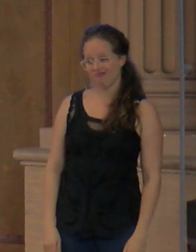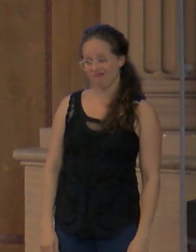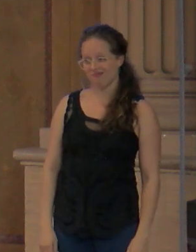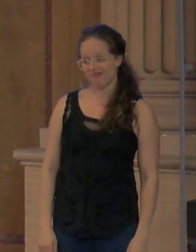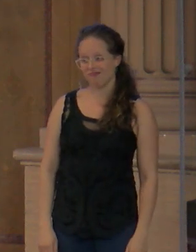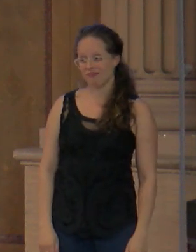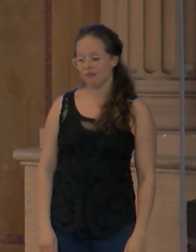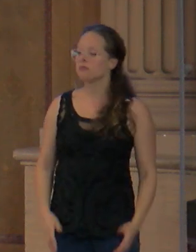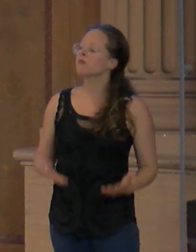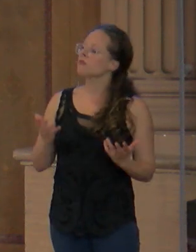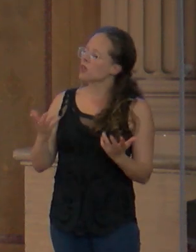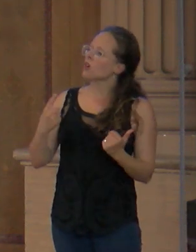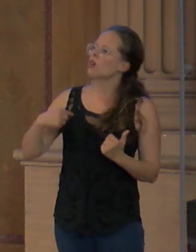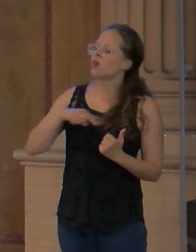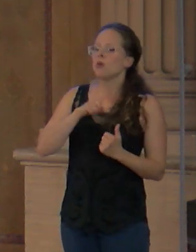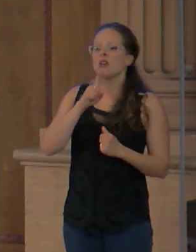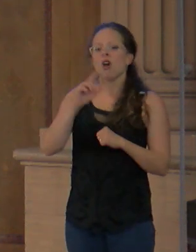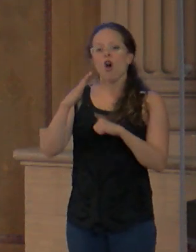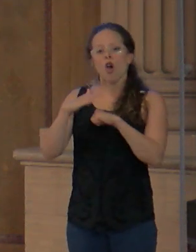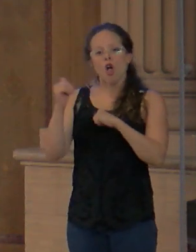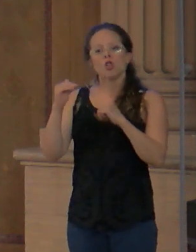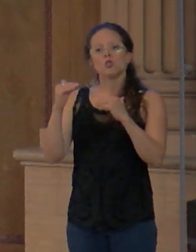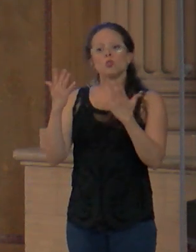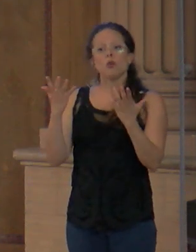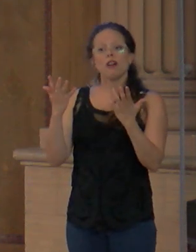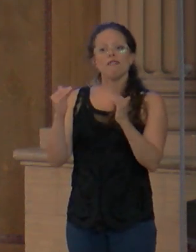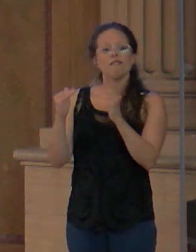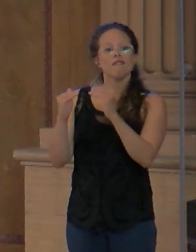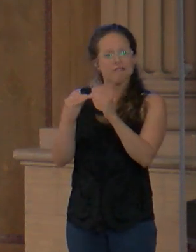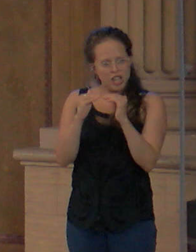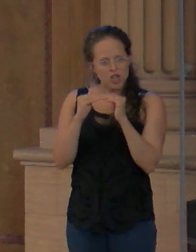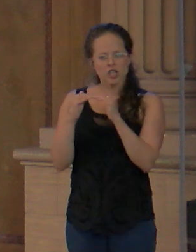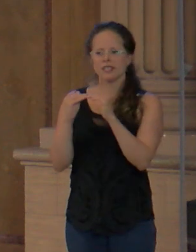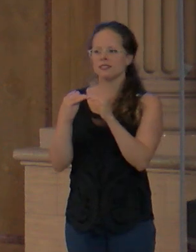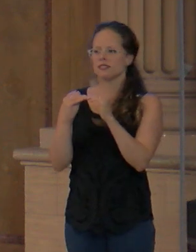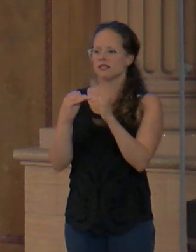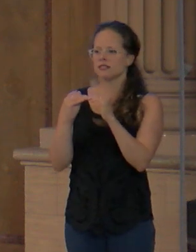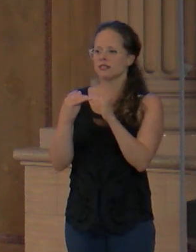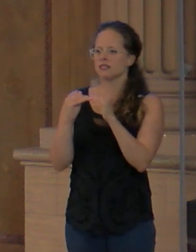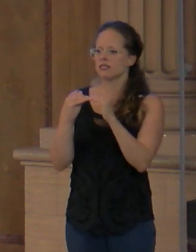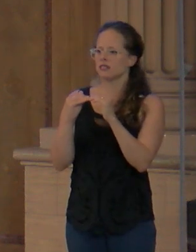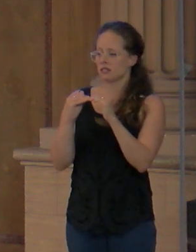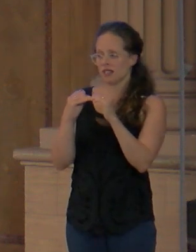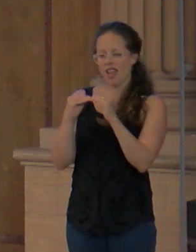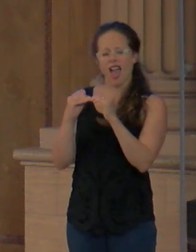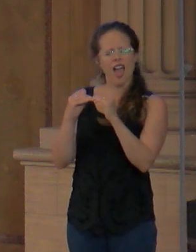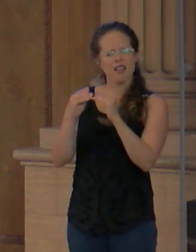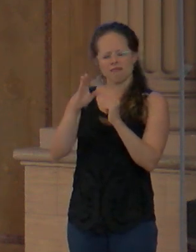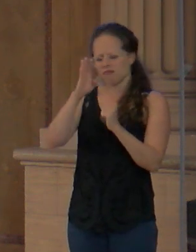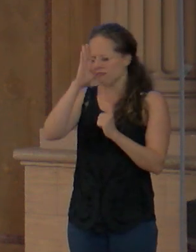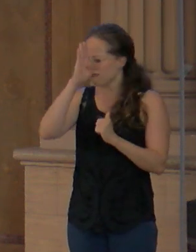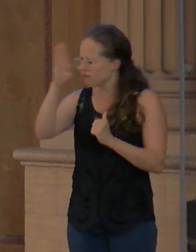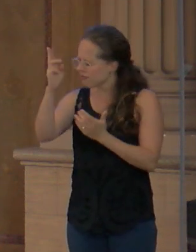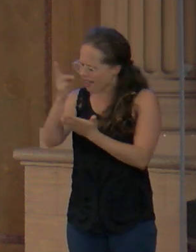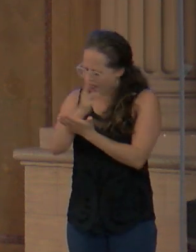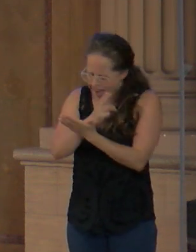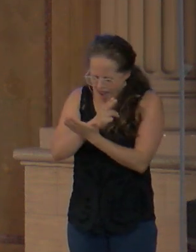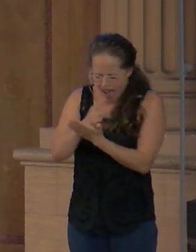So we're called to a fairness in our dealings. Called to fairness and radical honesty in the midst of